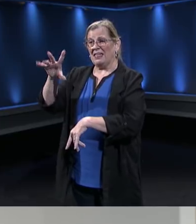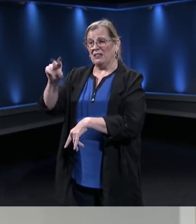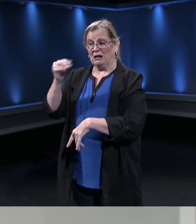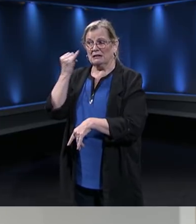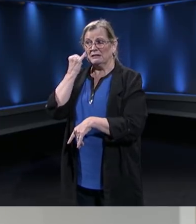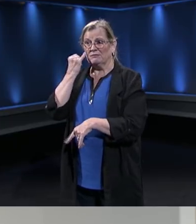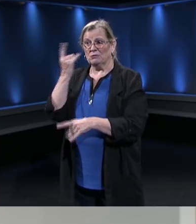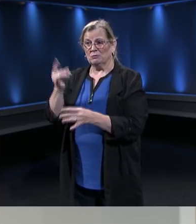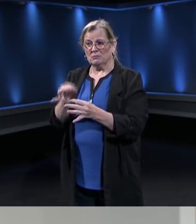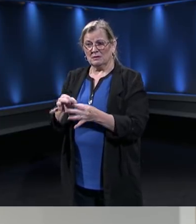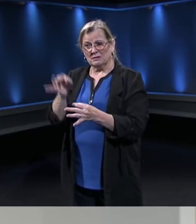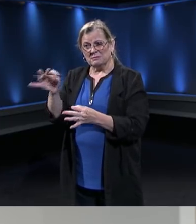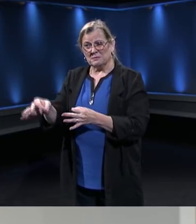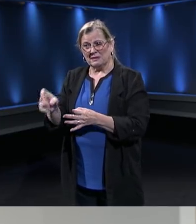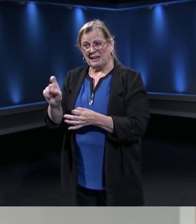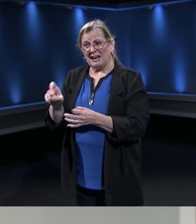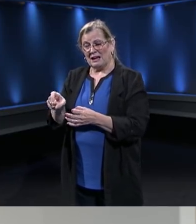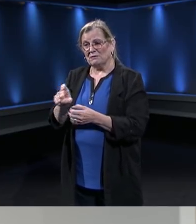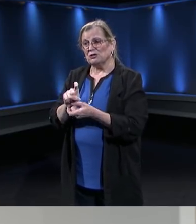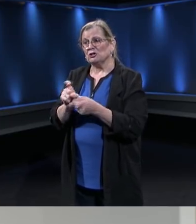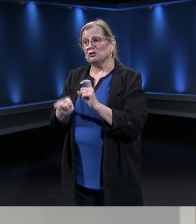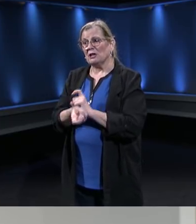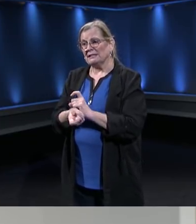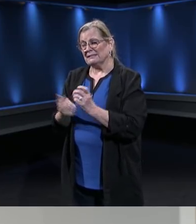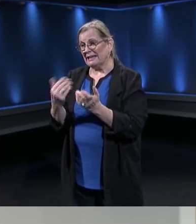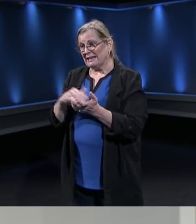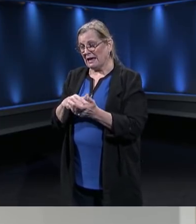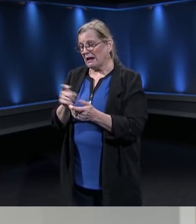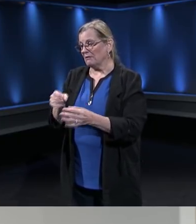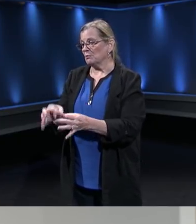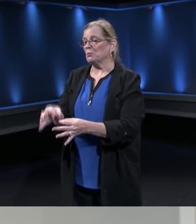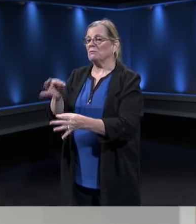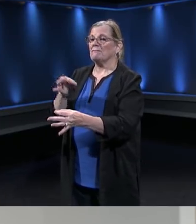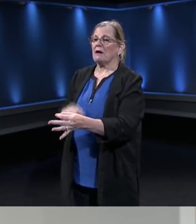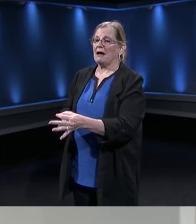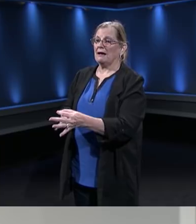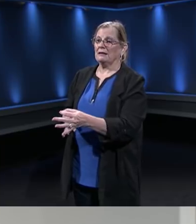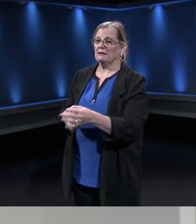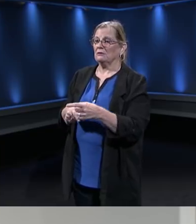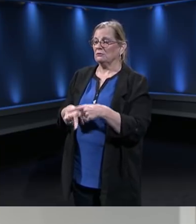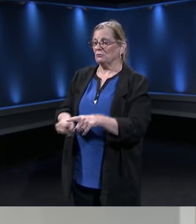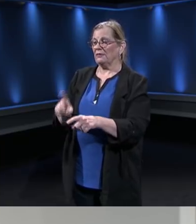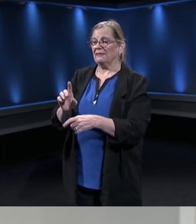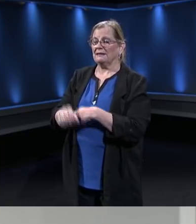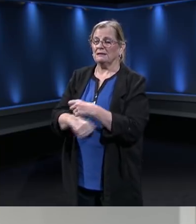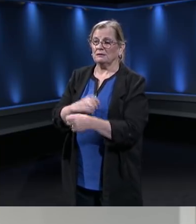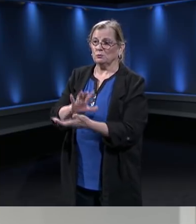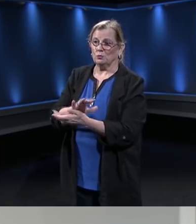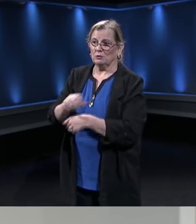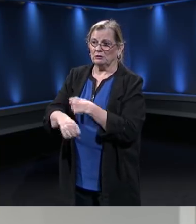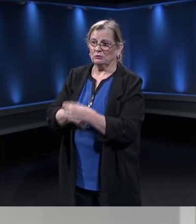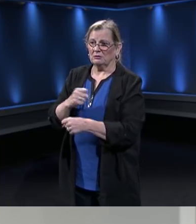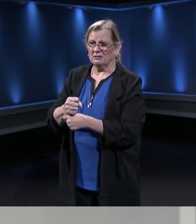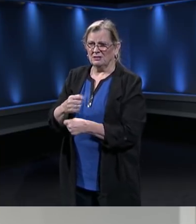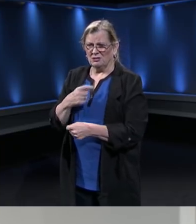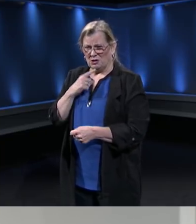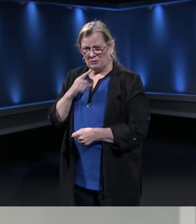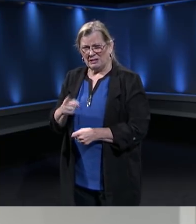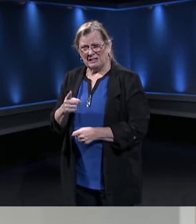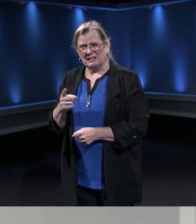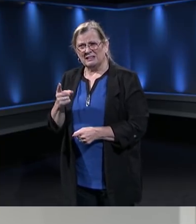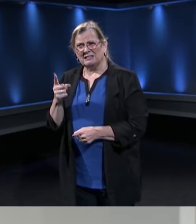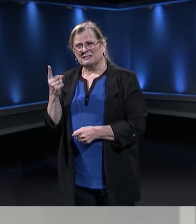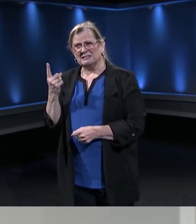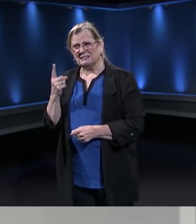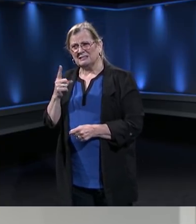going to have to change yet again the schedules sometime during this year. And the reality is, for